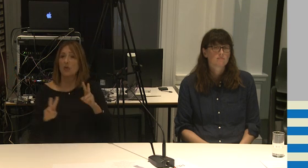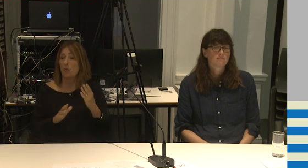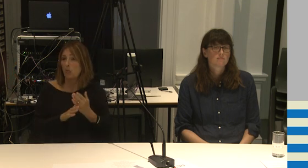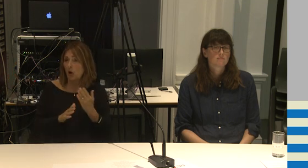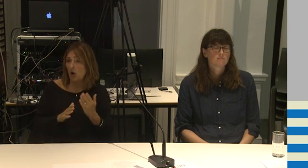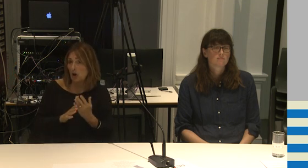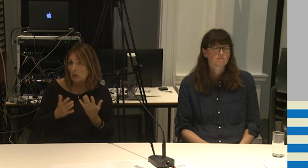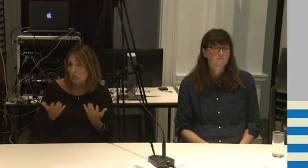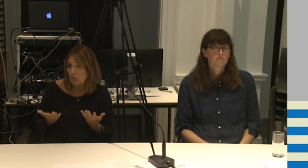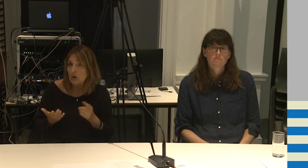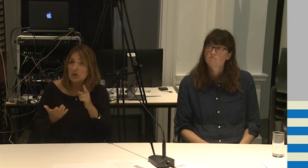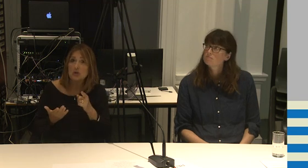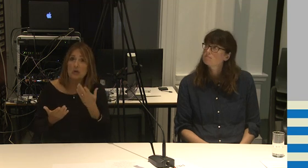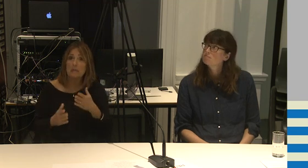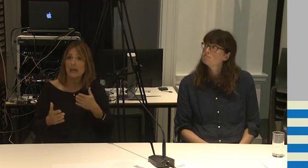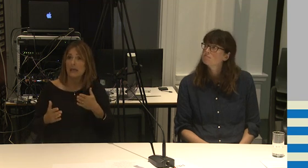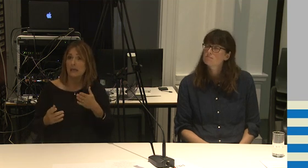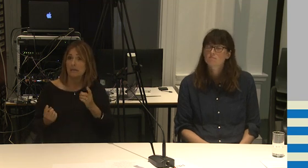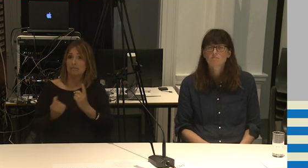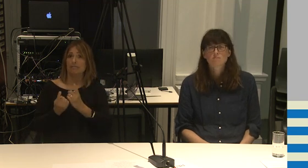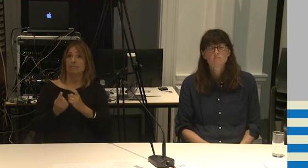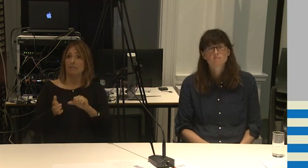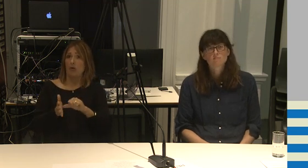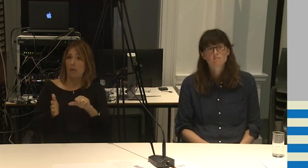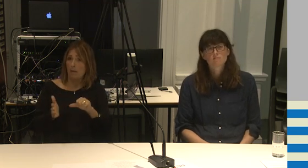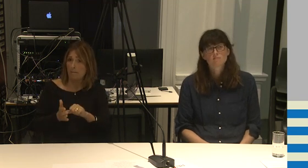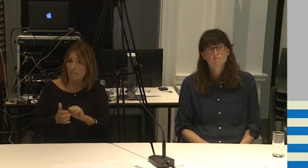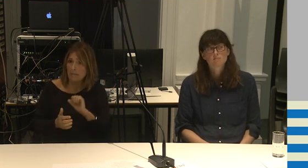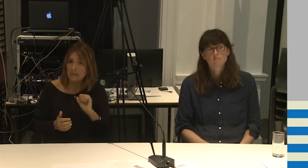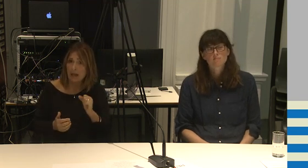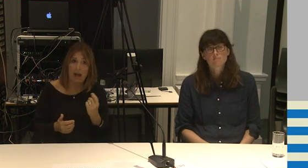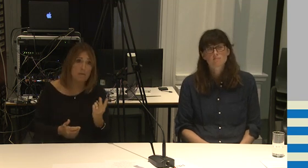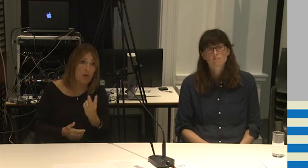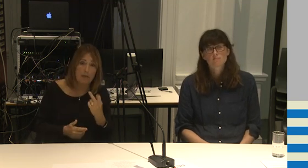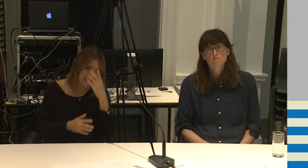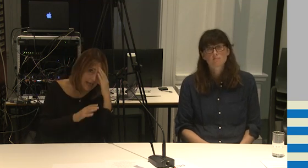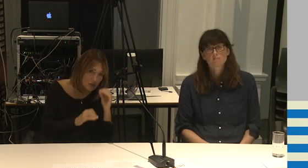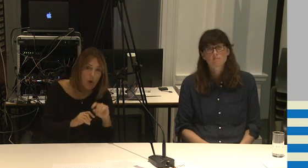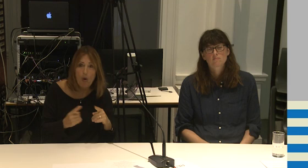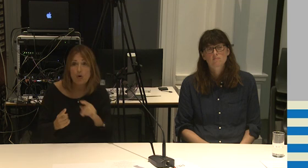whether you've encountered similar issues, both in education